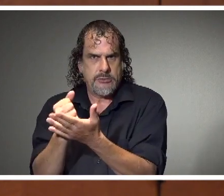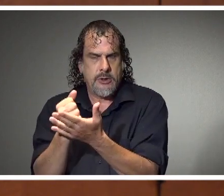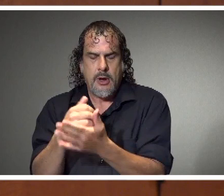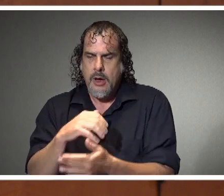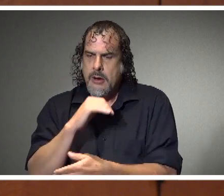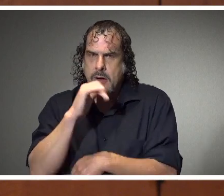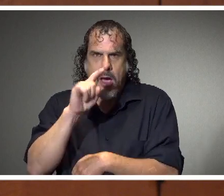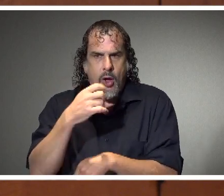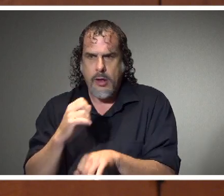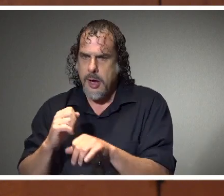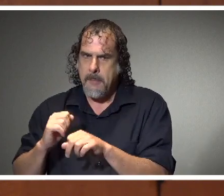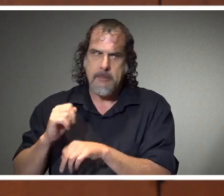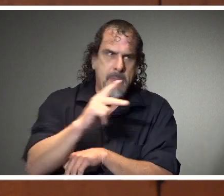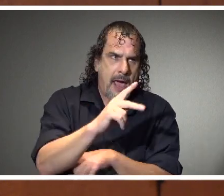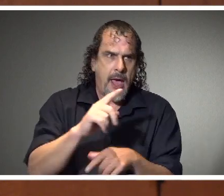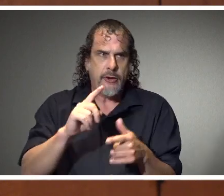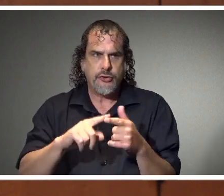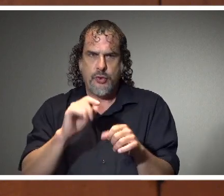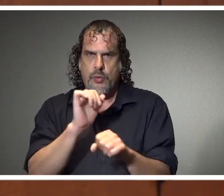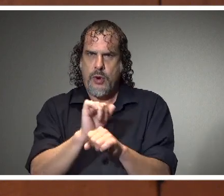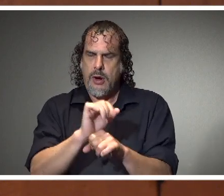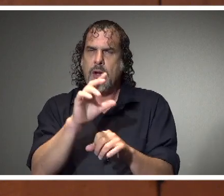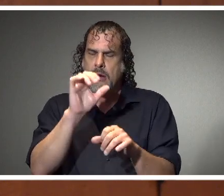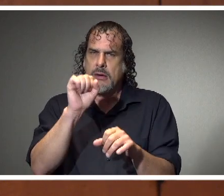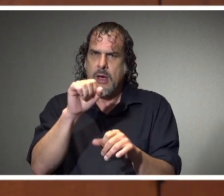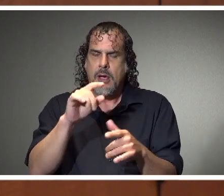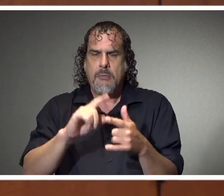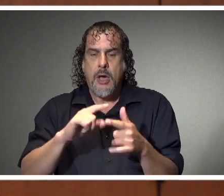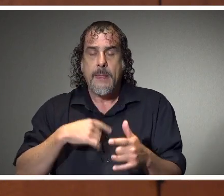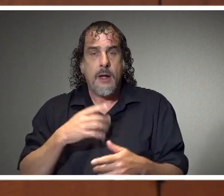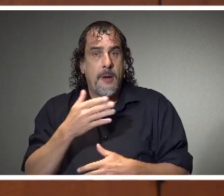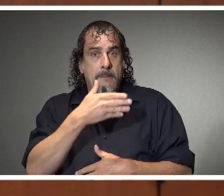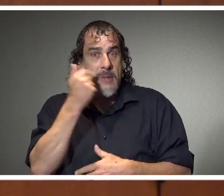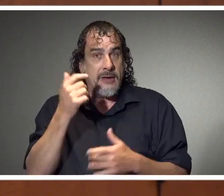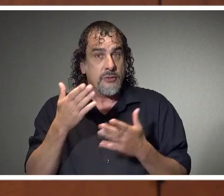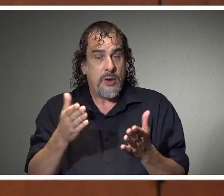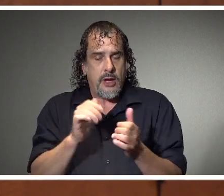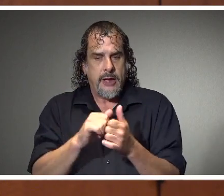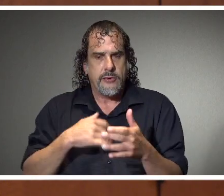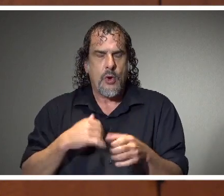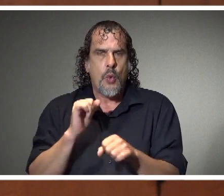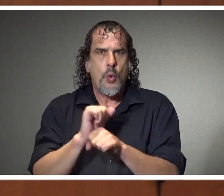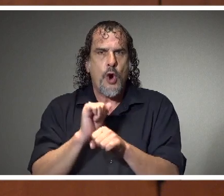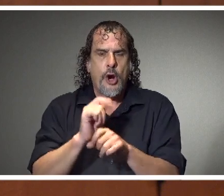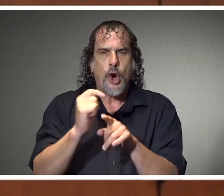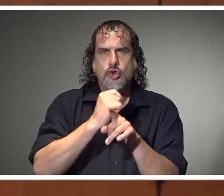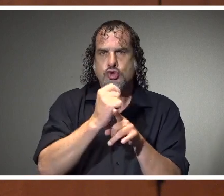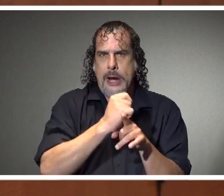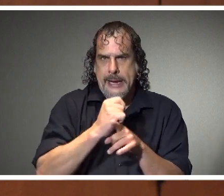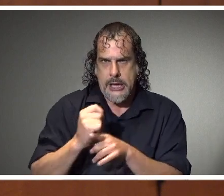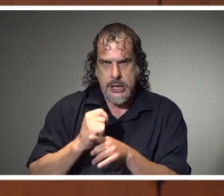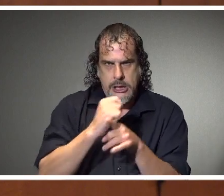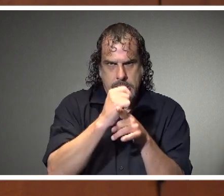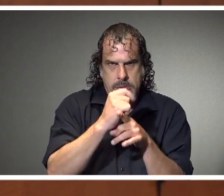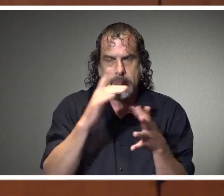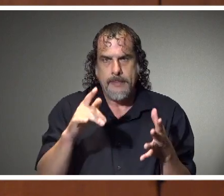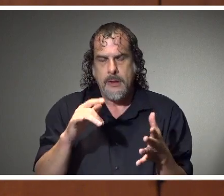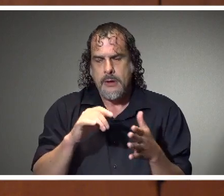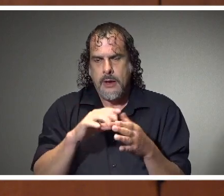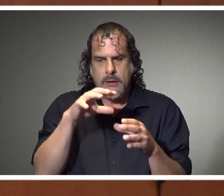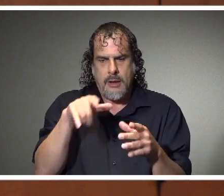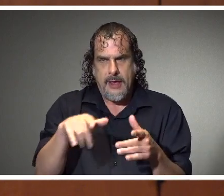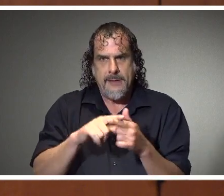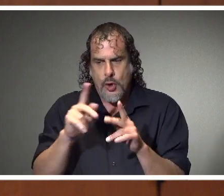them back to work. The best way to do that is through workforce training, investing in Mississippians to help